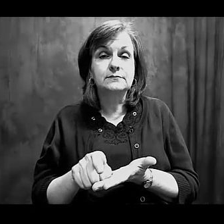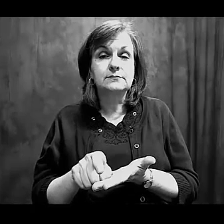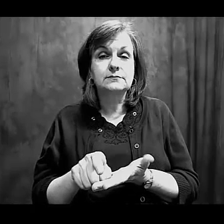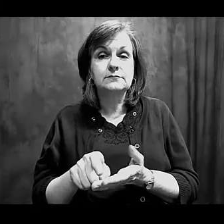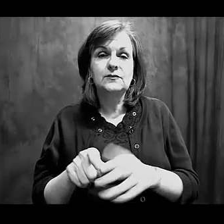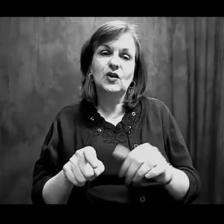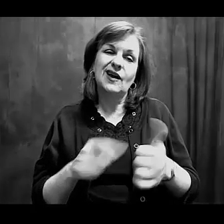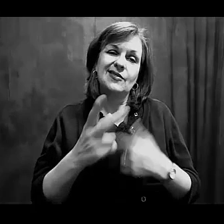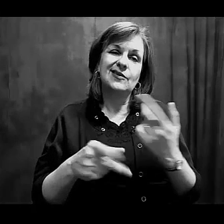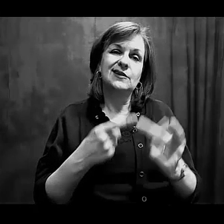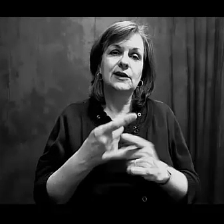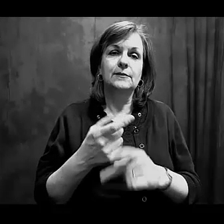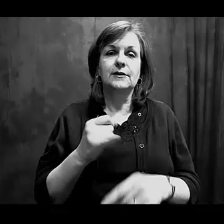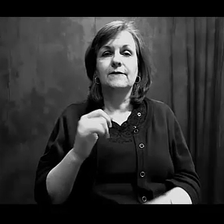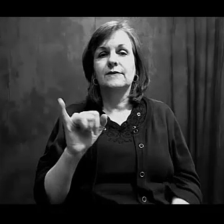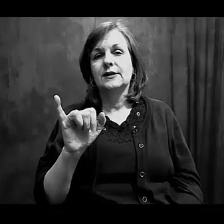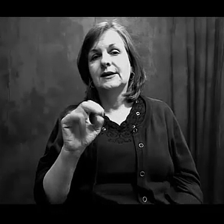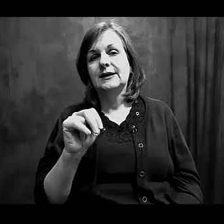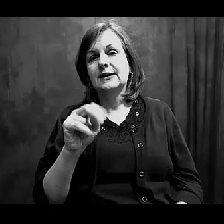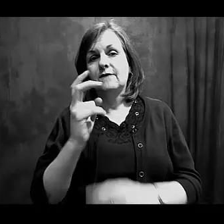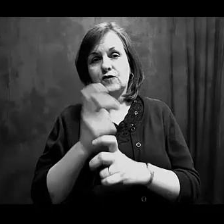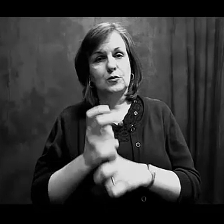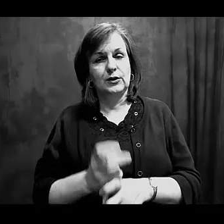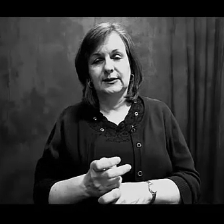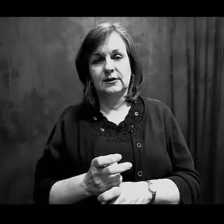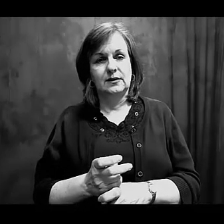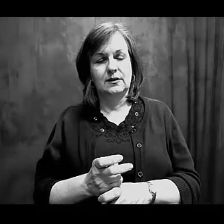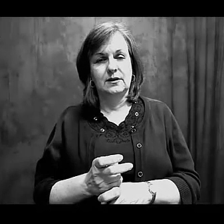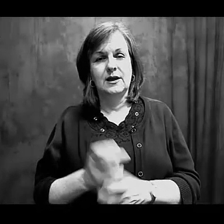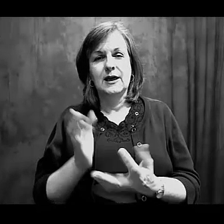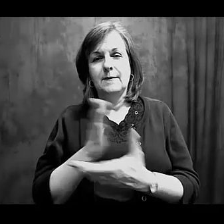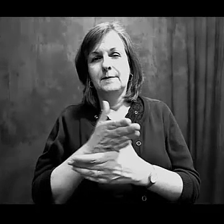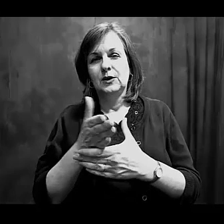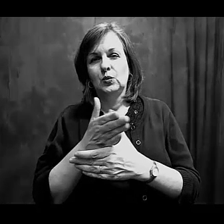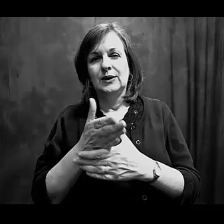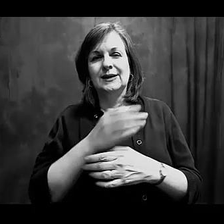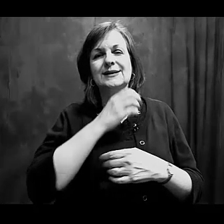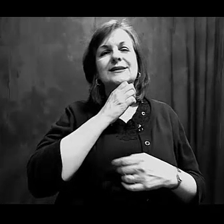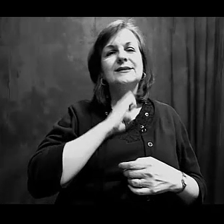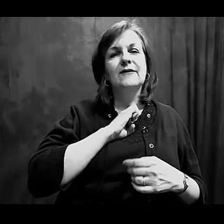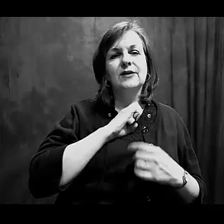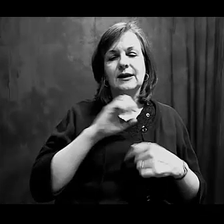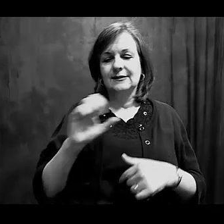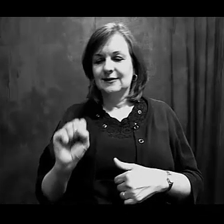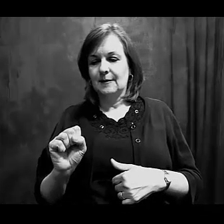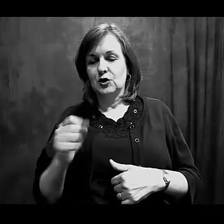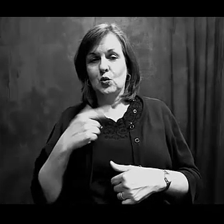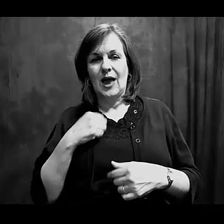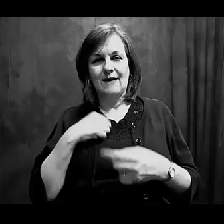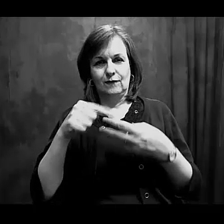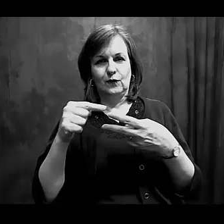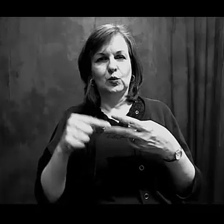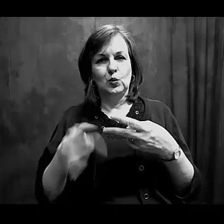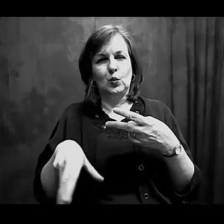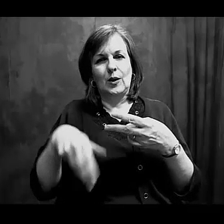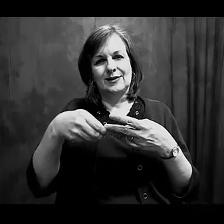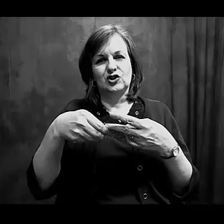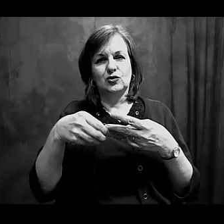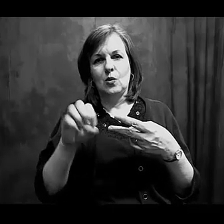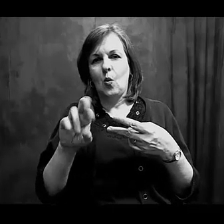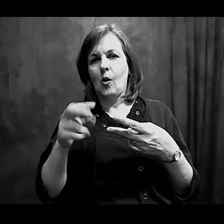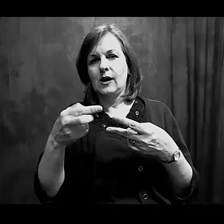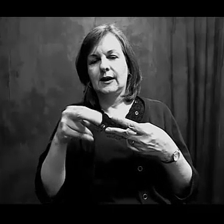earthworm, and some other types of invertebrates, in between your esophagus and your stomach, you're going to actually have two